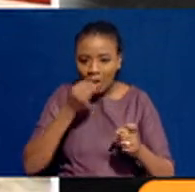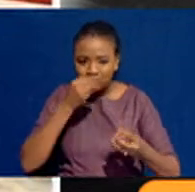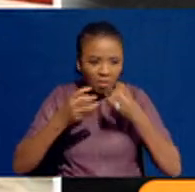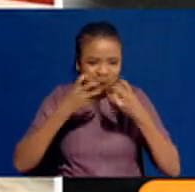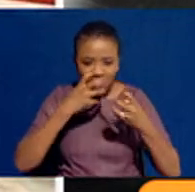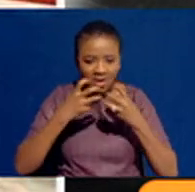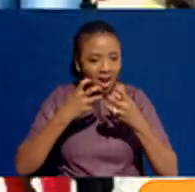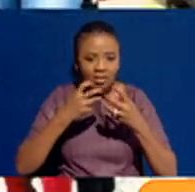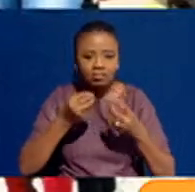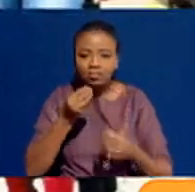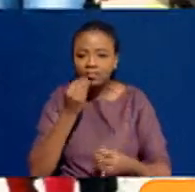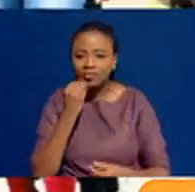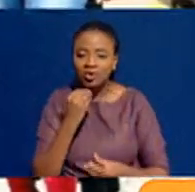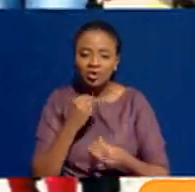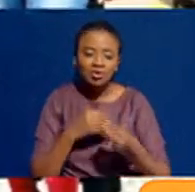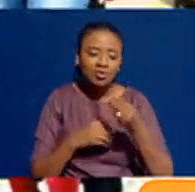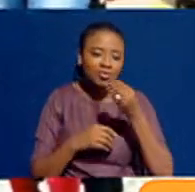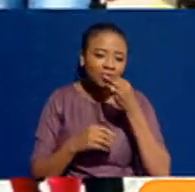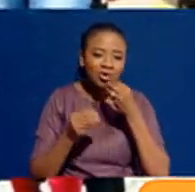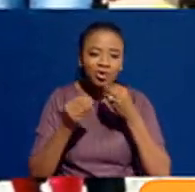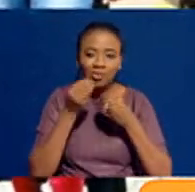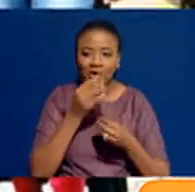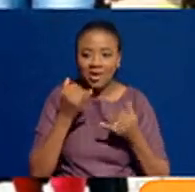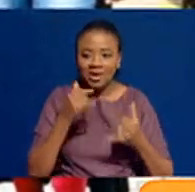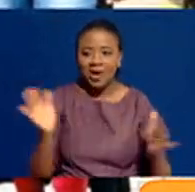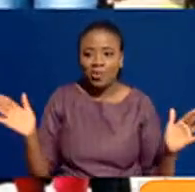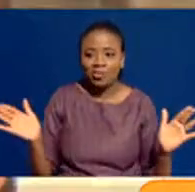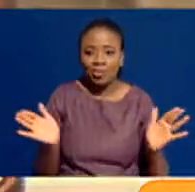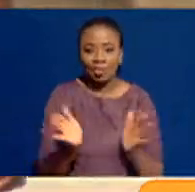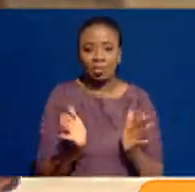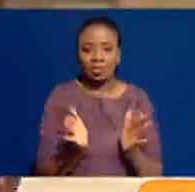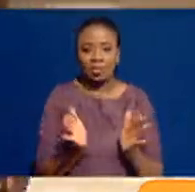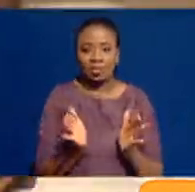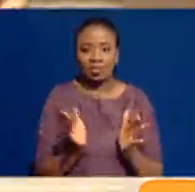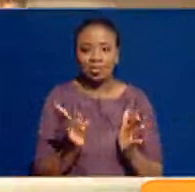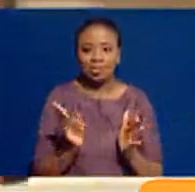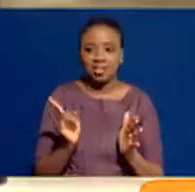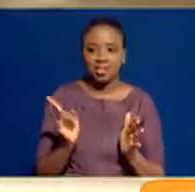loss, this is Bridget, weighing 57 kgs.